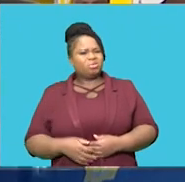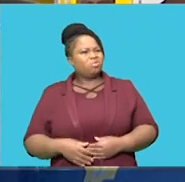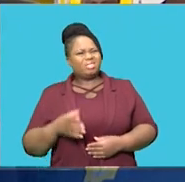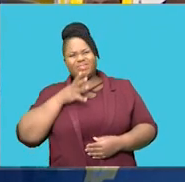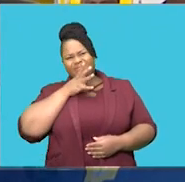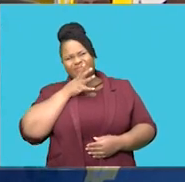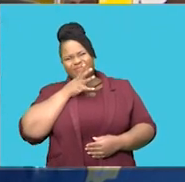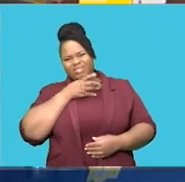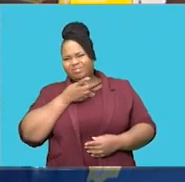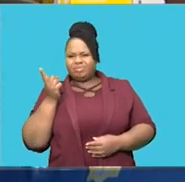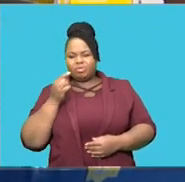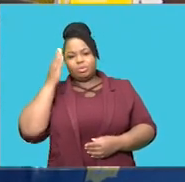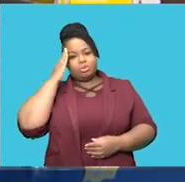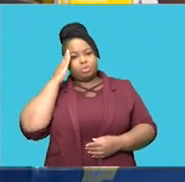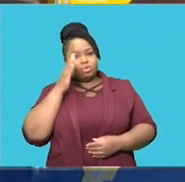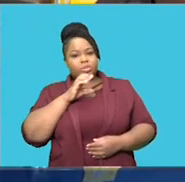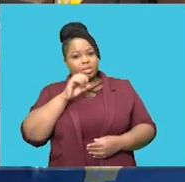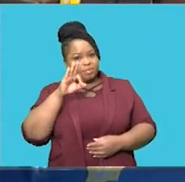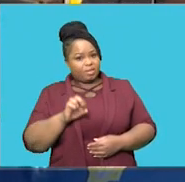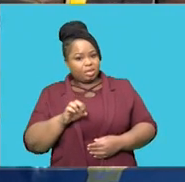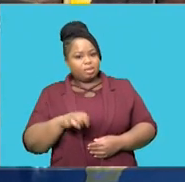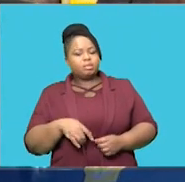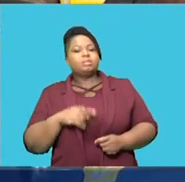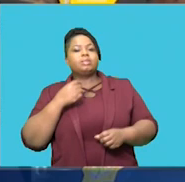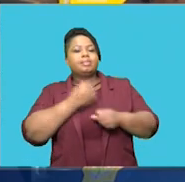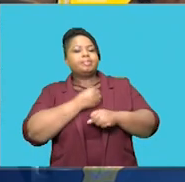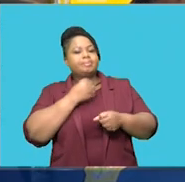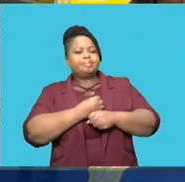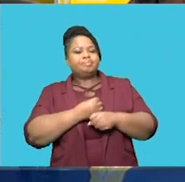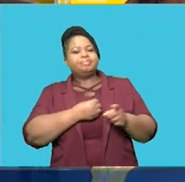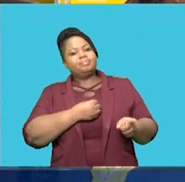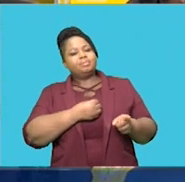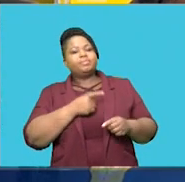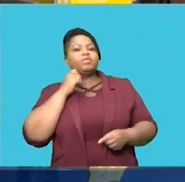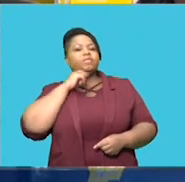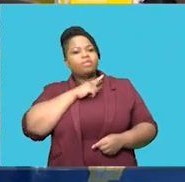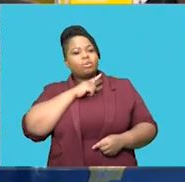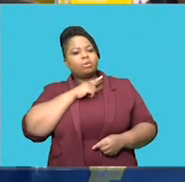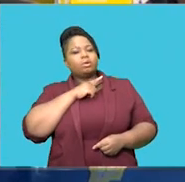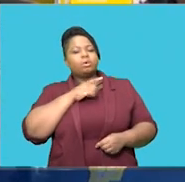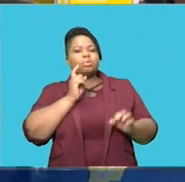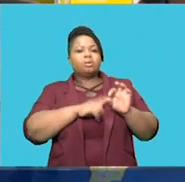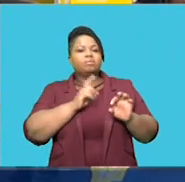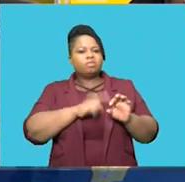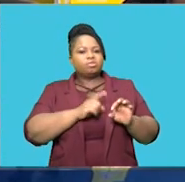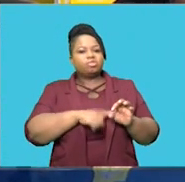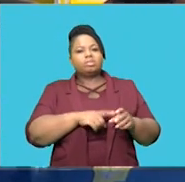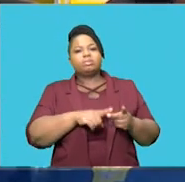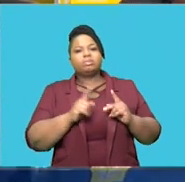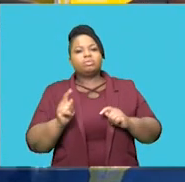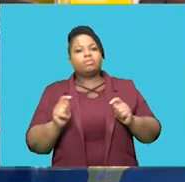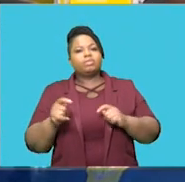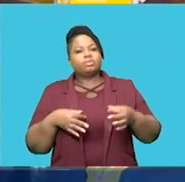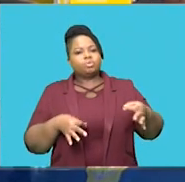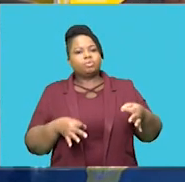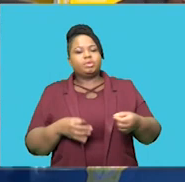over. And we know that in those cafes, that's where they are manufacturing fraudulent academic qualifications, traveling documents,